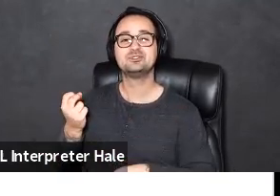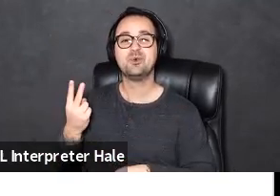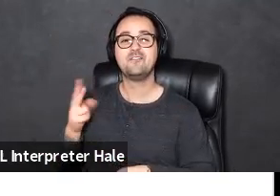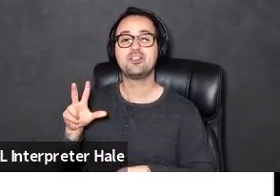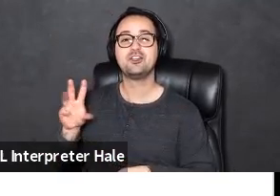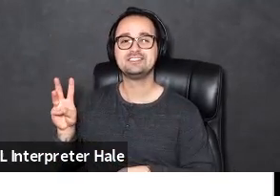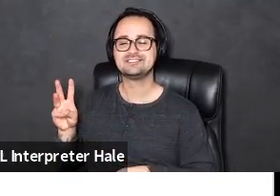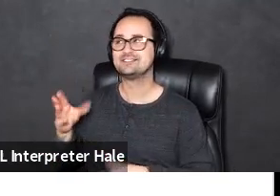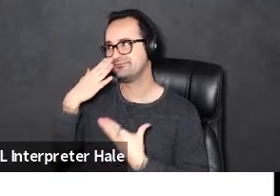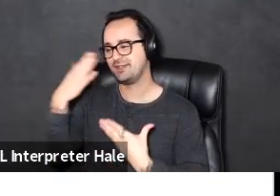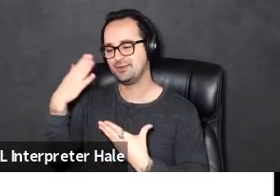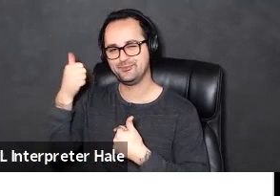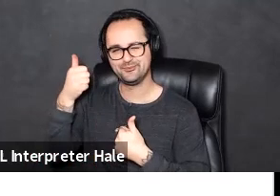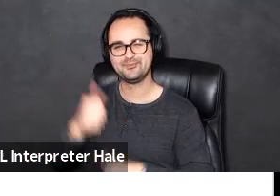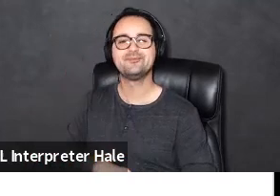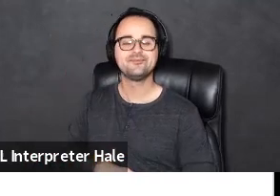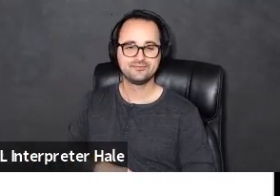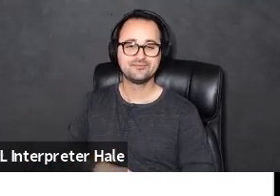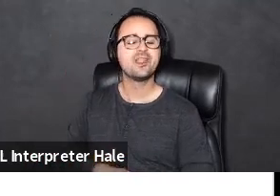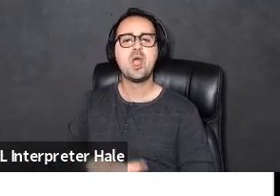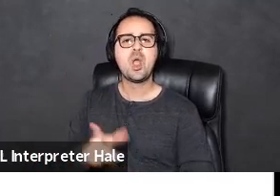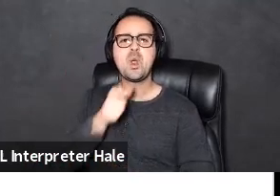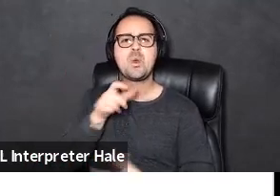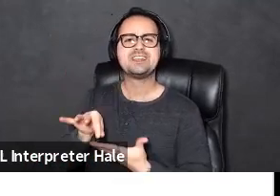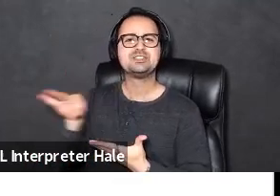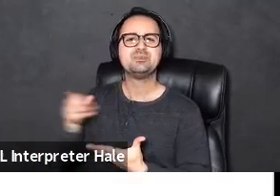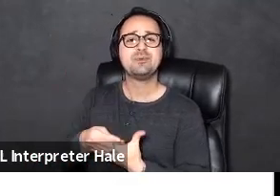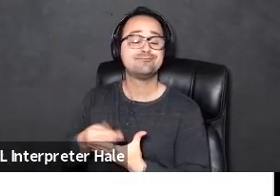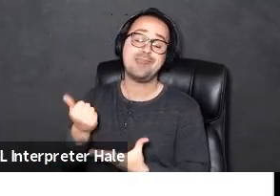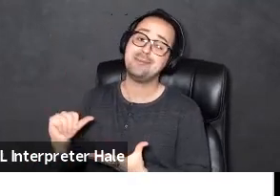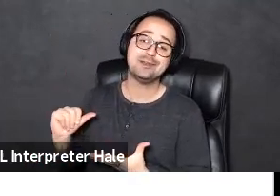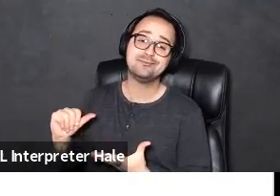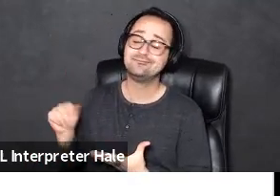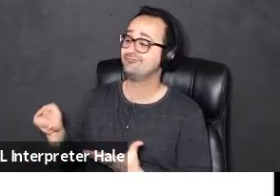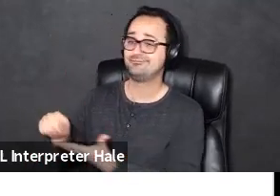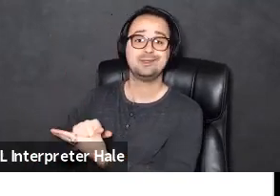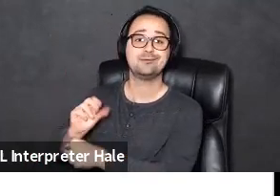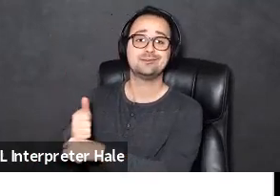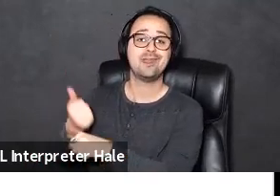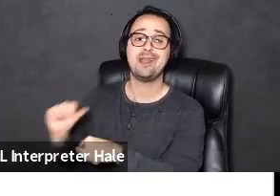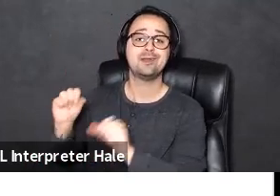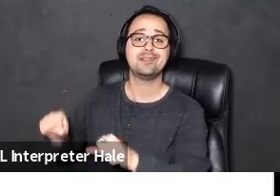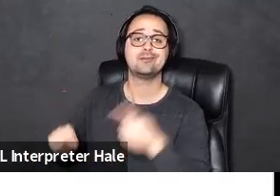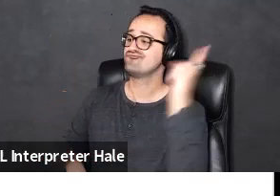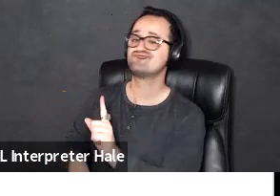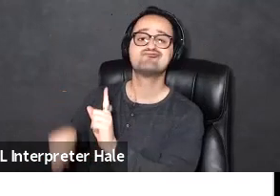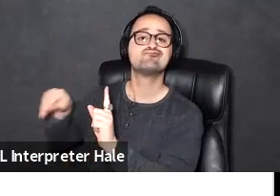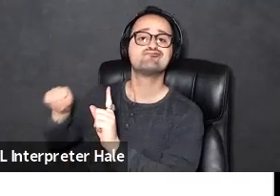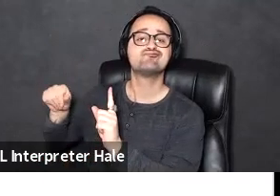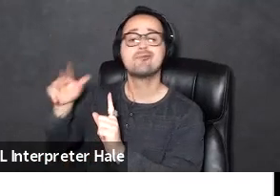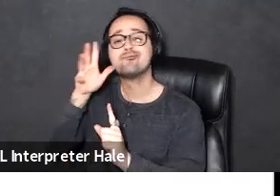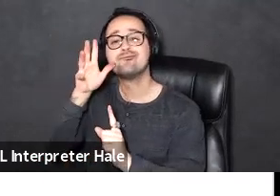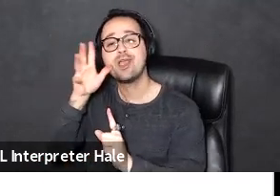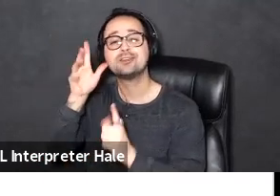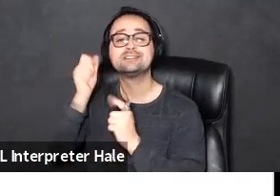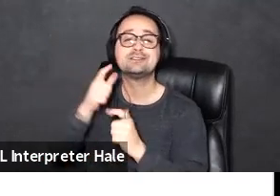Thank you. So who can contribute? Pretty much anybody. Once the account is established, anybody can contribute. That means parents, grandparents,